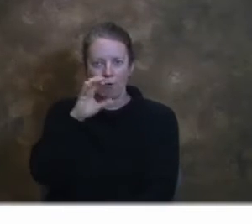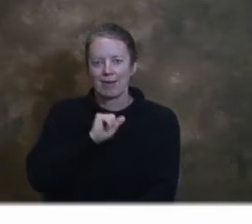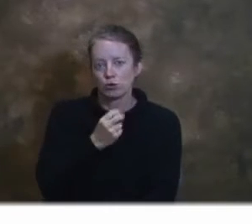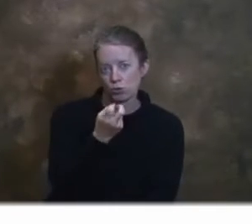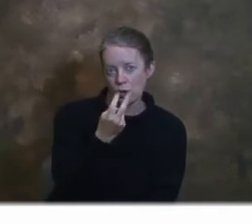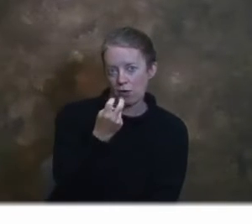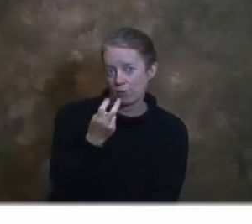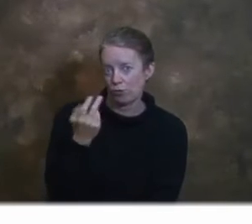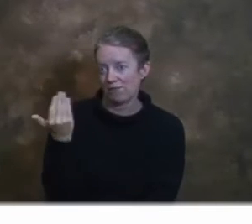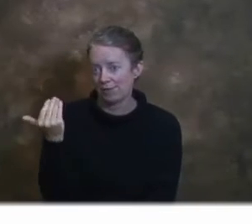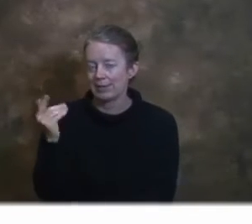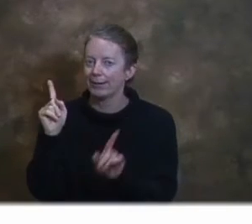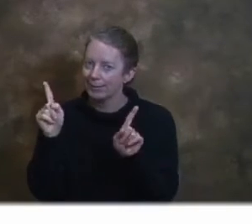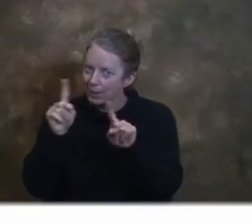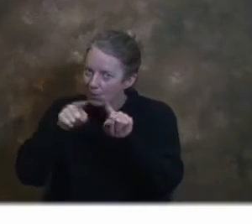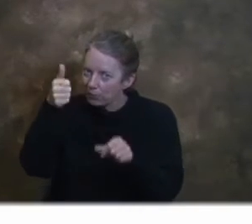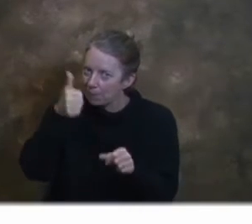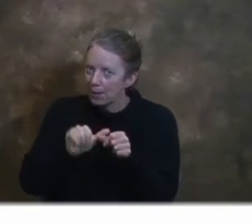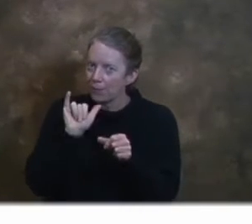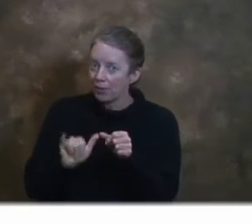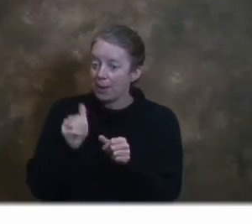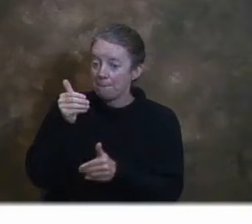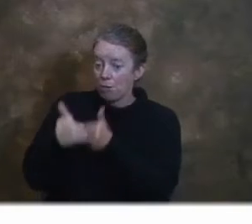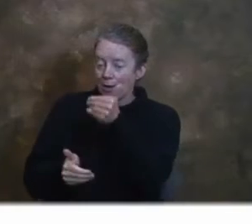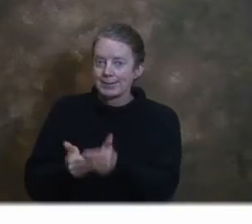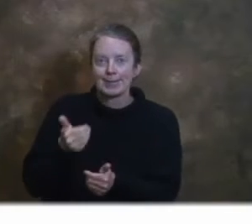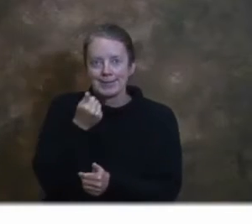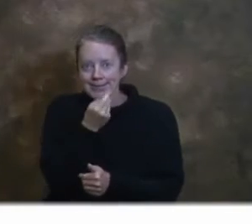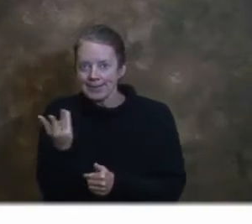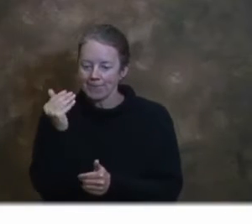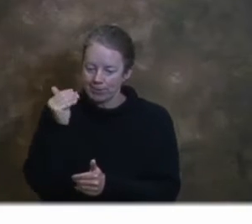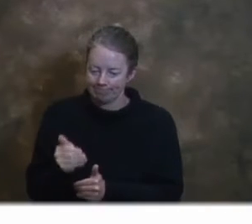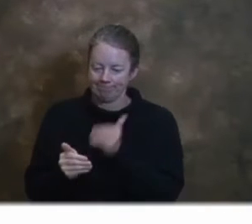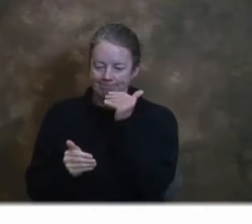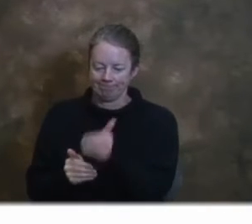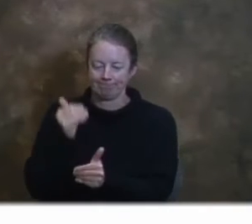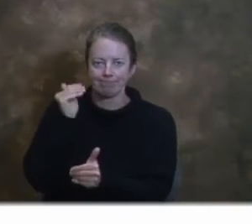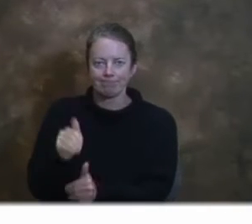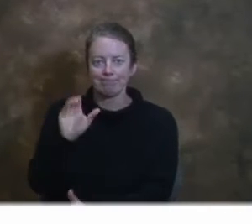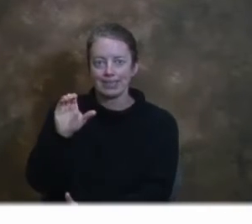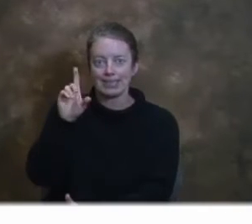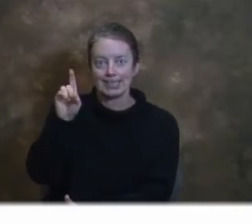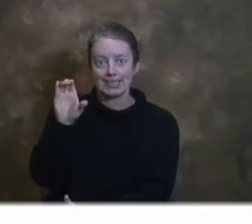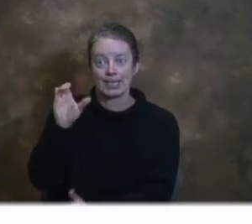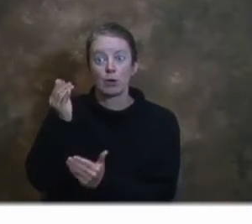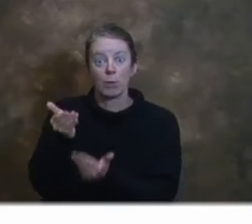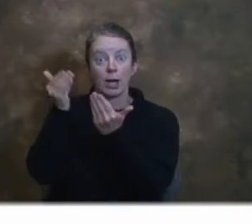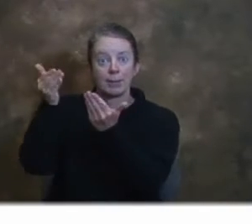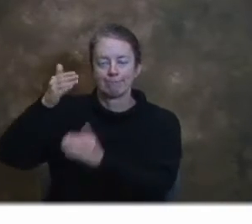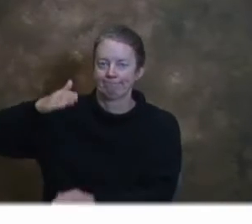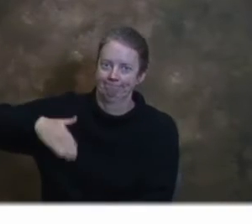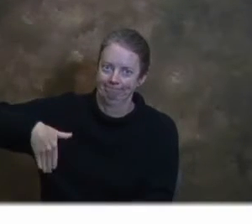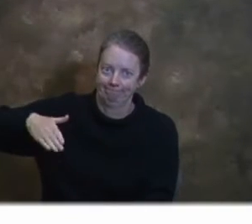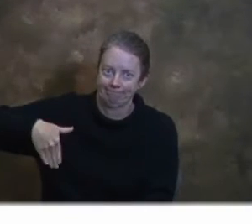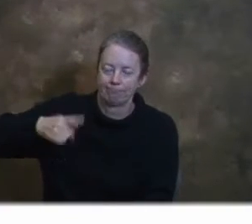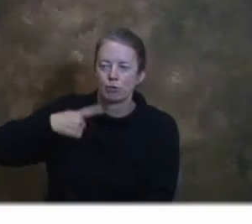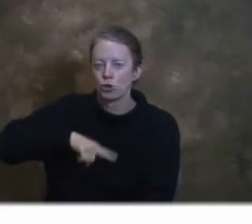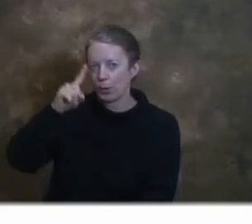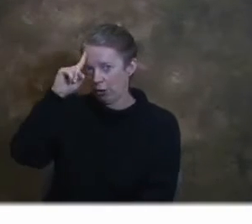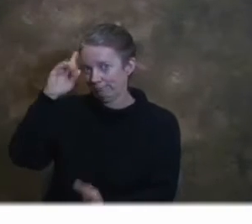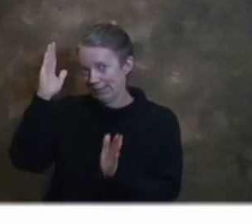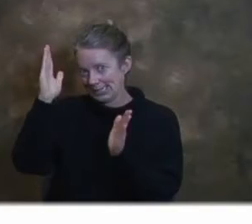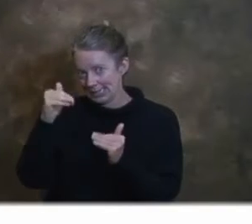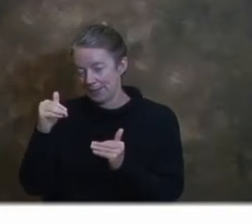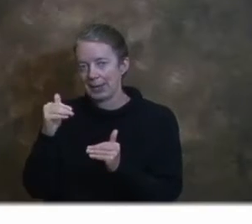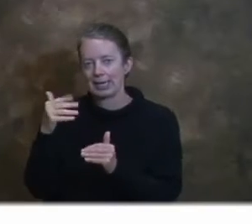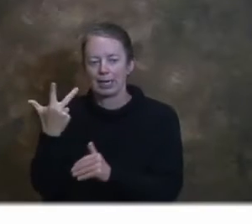that's a multi-step process. The CDC has not provided their recommendation at this time. So in anticipation of those boosters for that